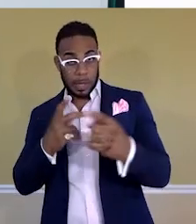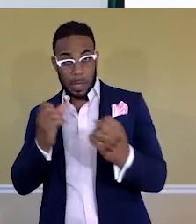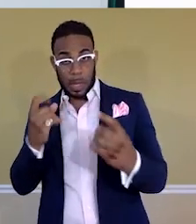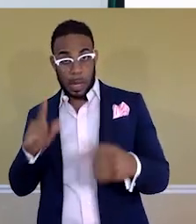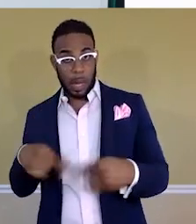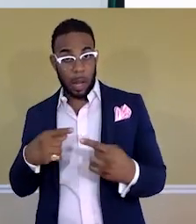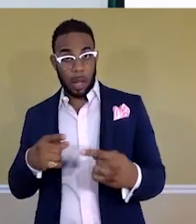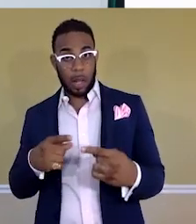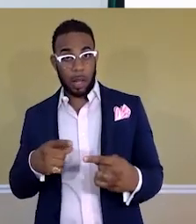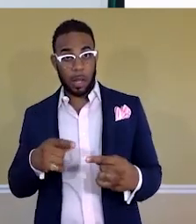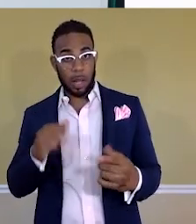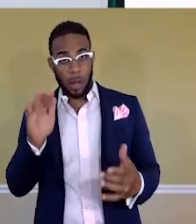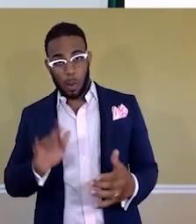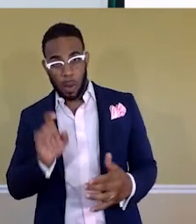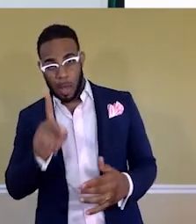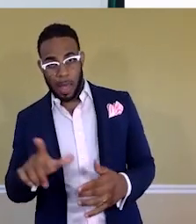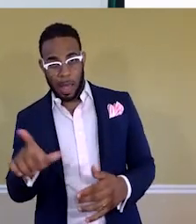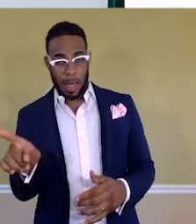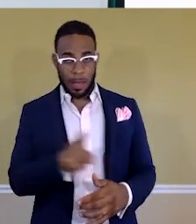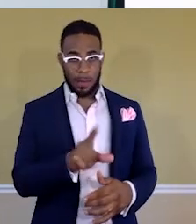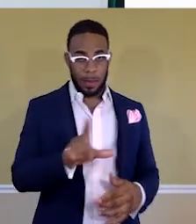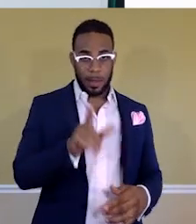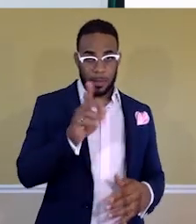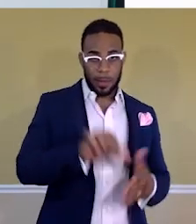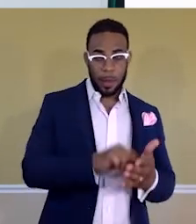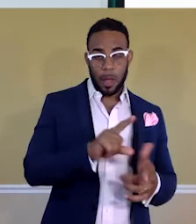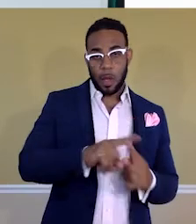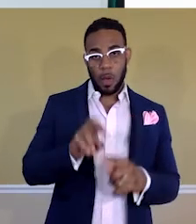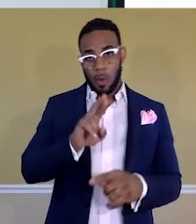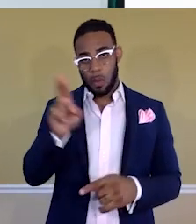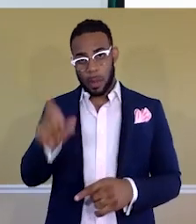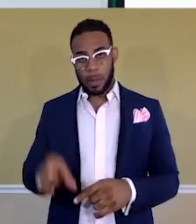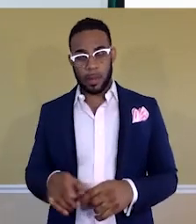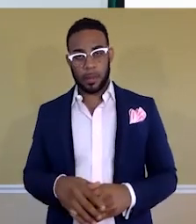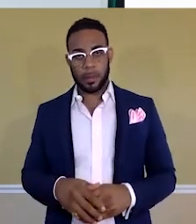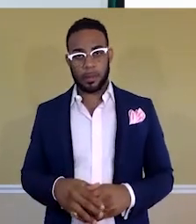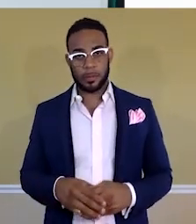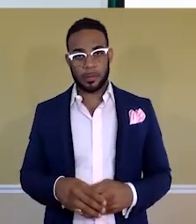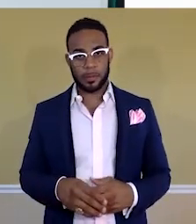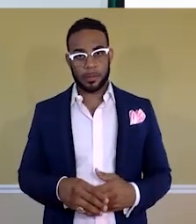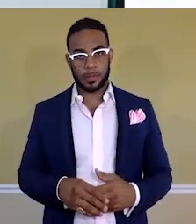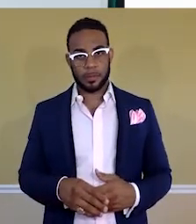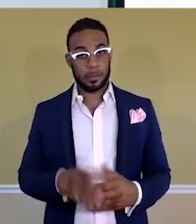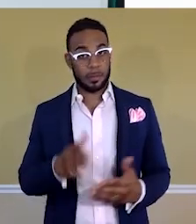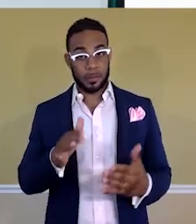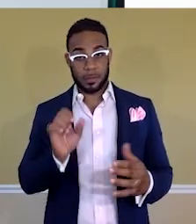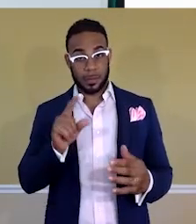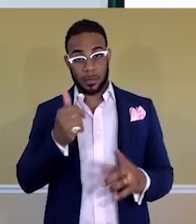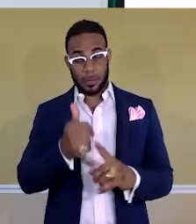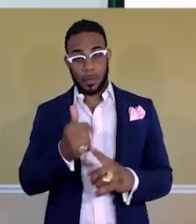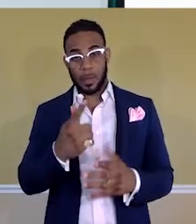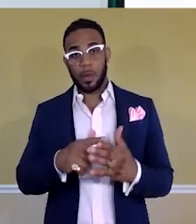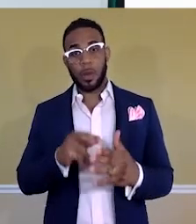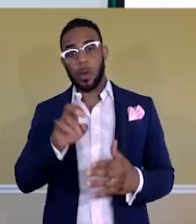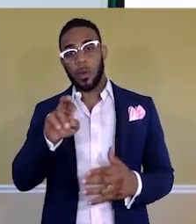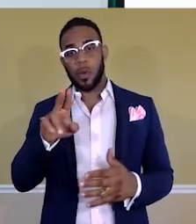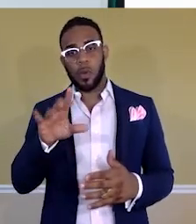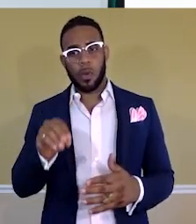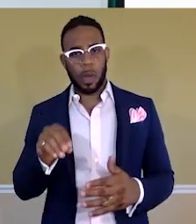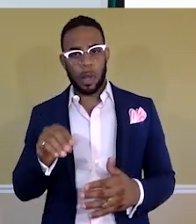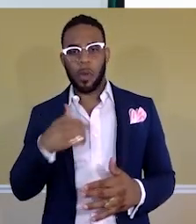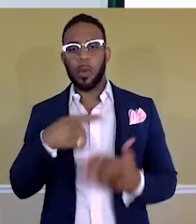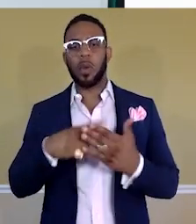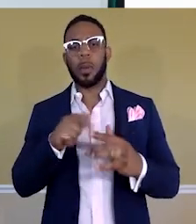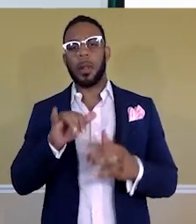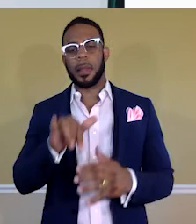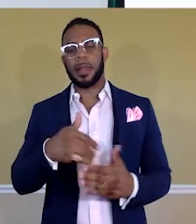the lower half of the left-hand page, as well as on the right. So you may be asking yourself, what is a retro? So we're going to be